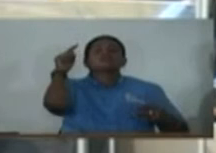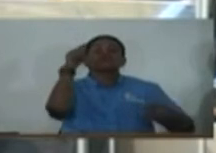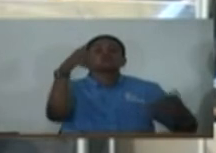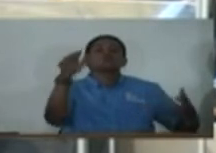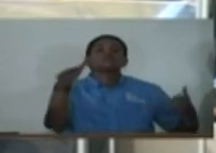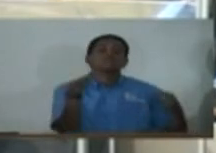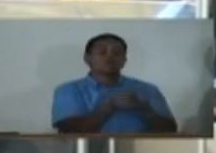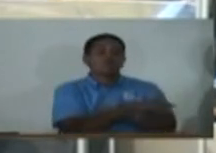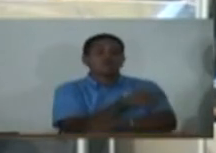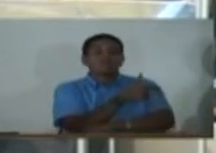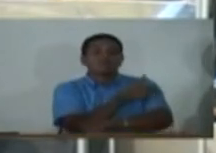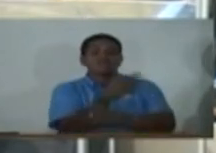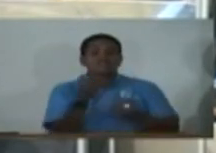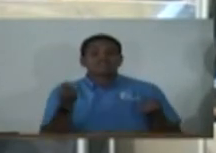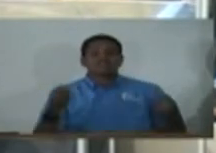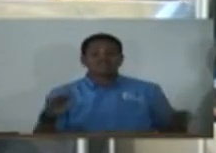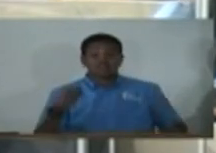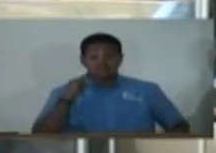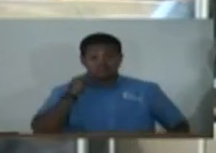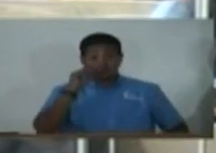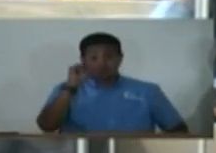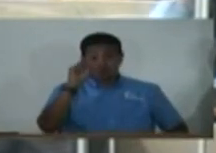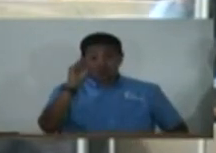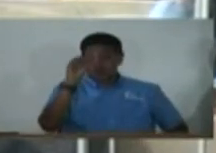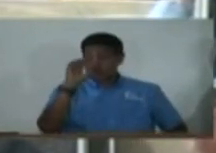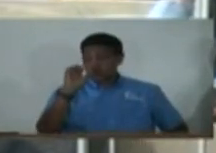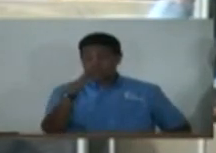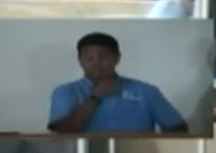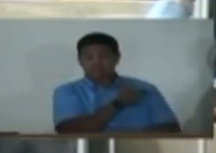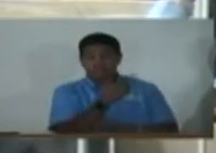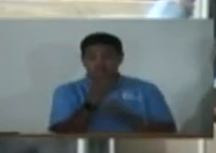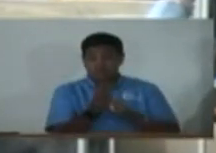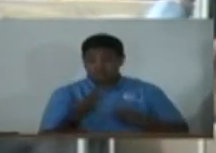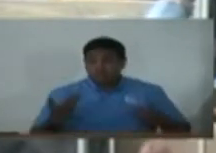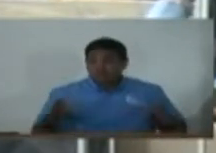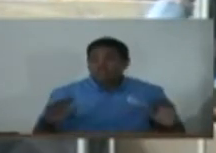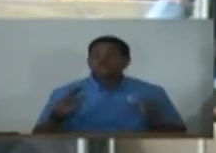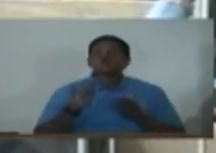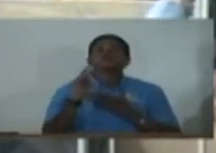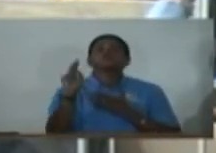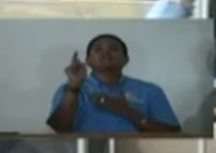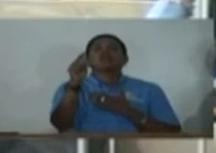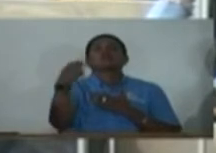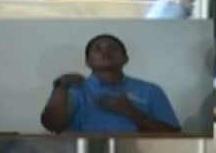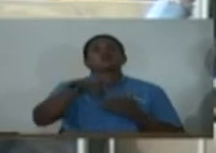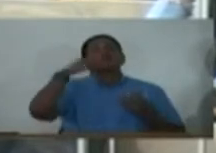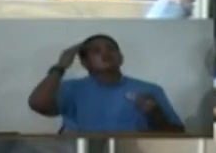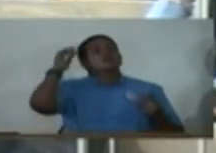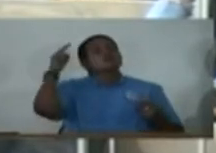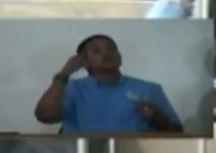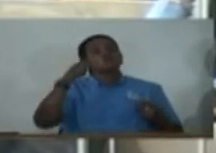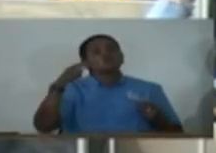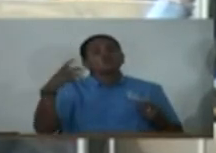fully vaccinated. Or if it is a one-dose vaccine and you have got the dosage 2 weeks after, we consider you fully